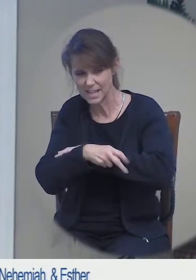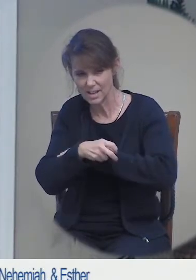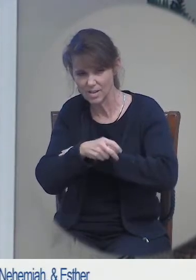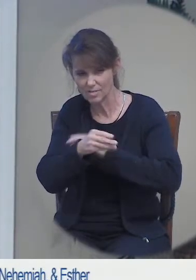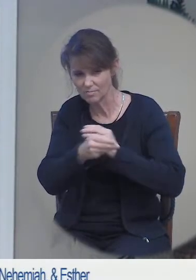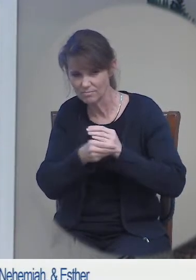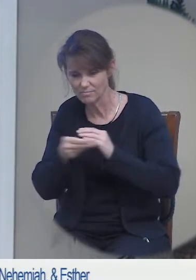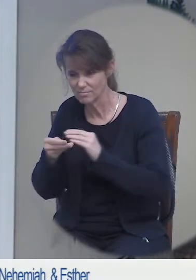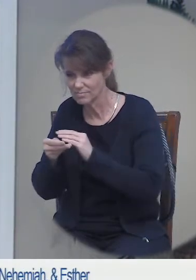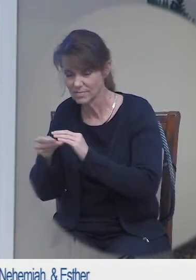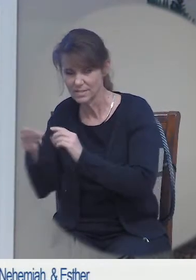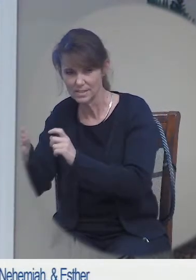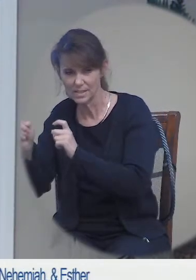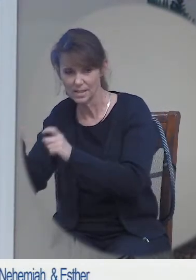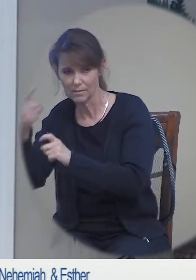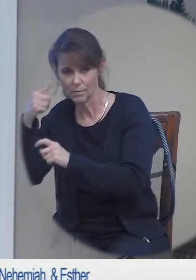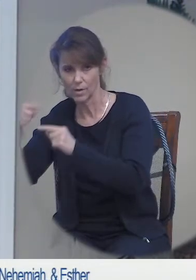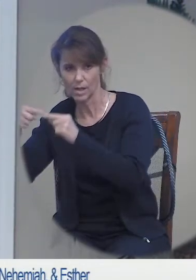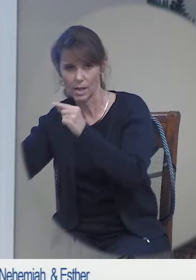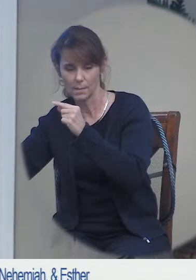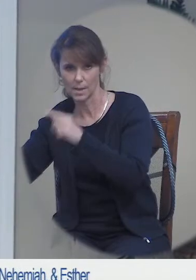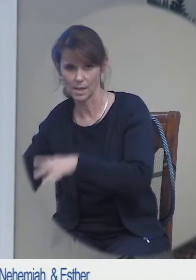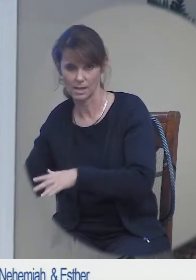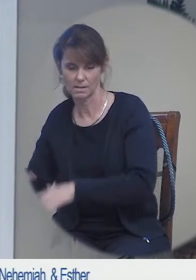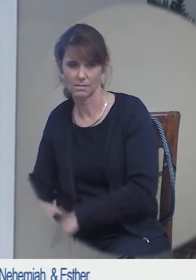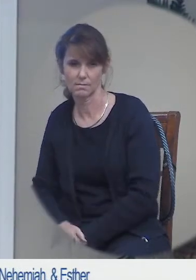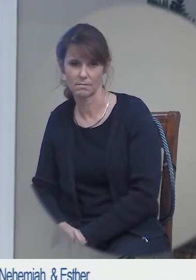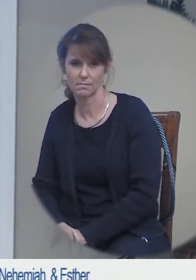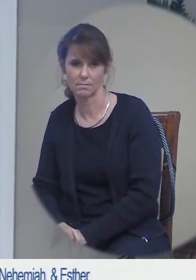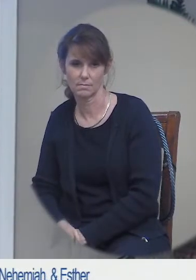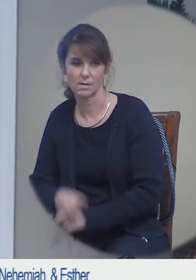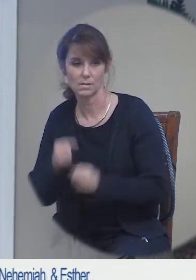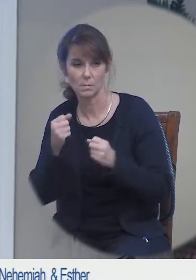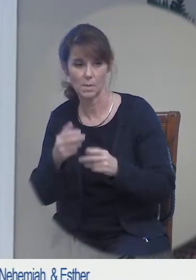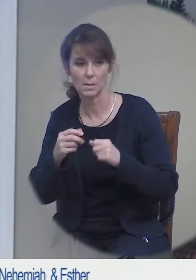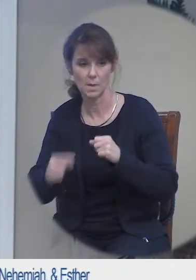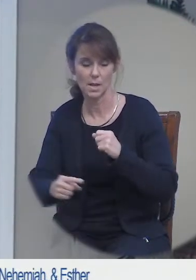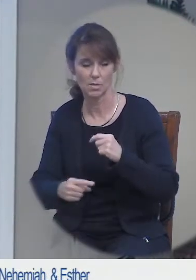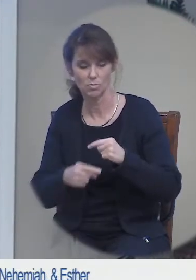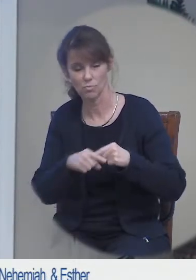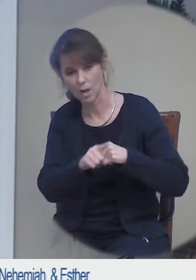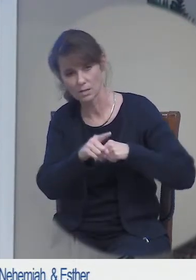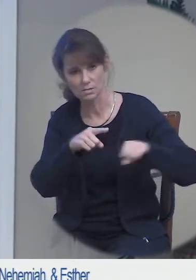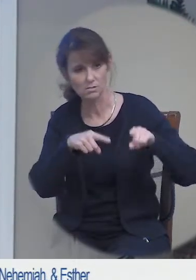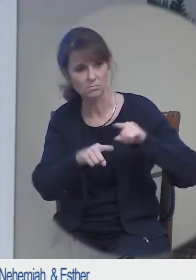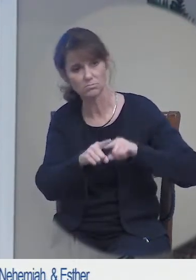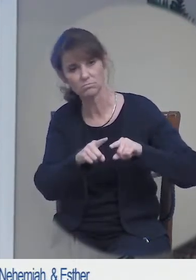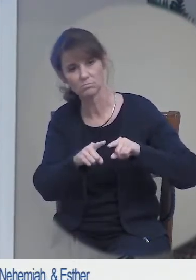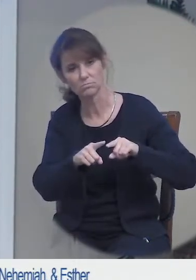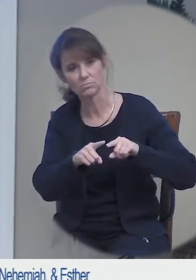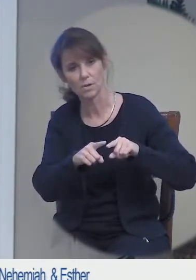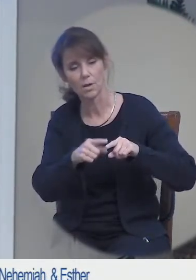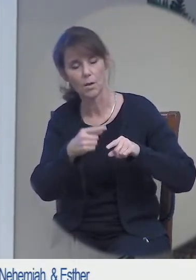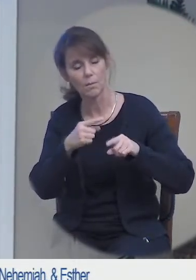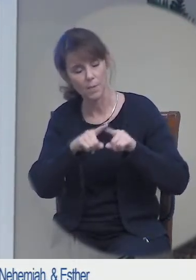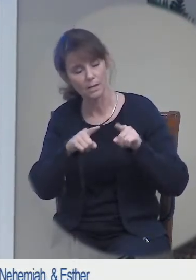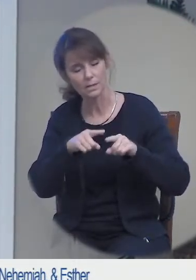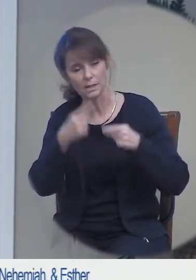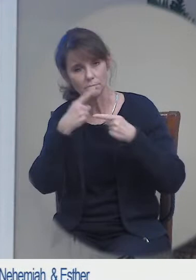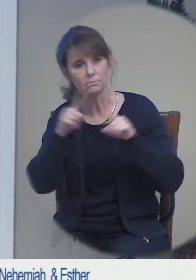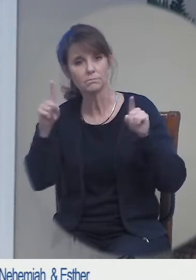these threats, but because of the hand of God, they triumphed. So, thoughts through chapter